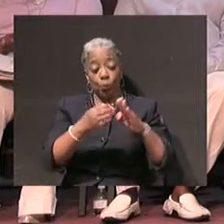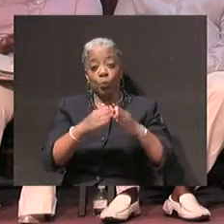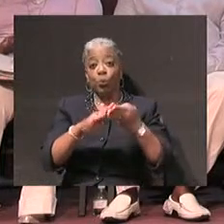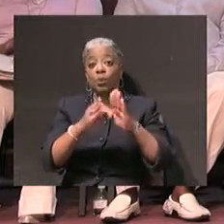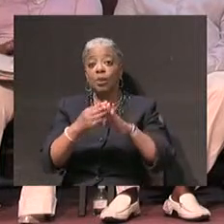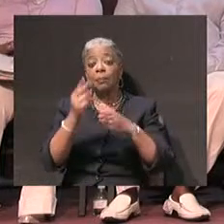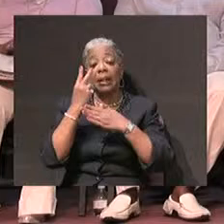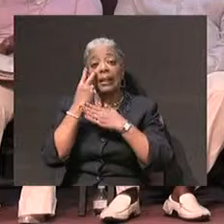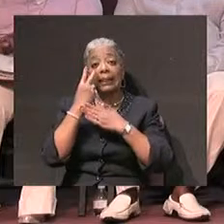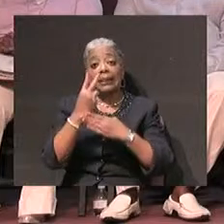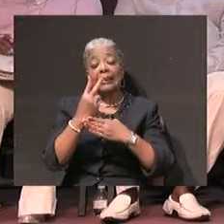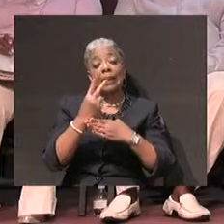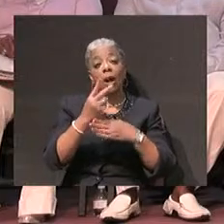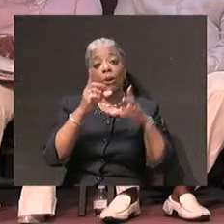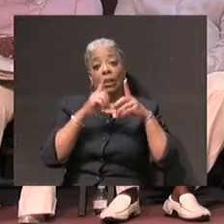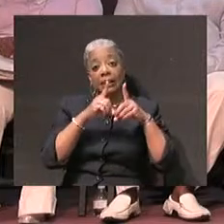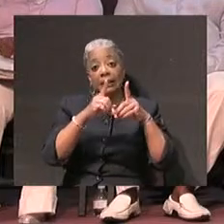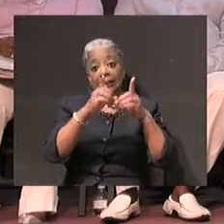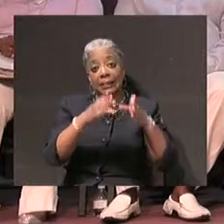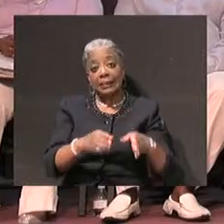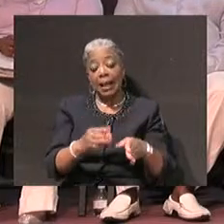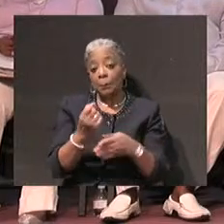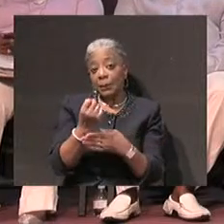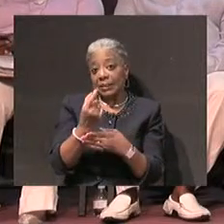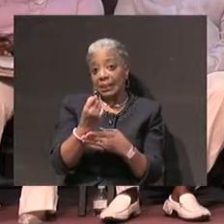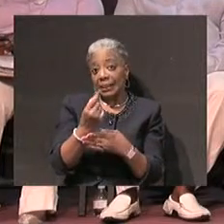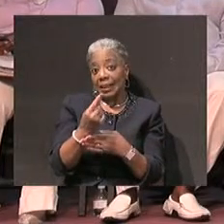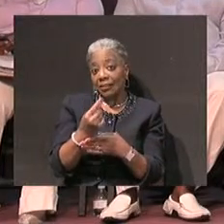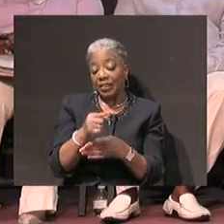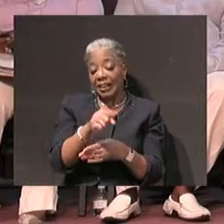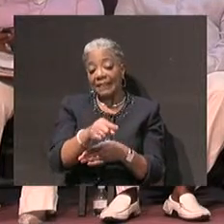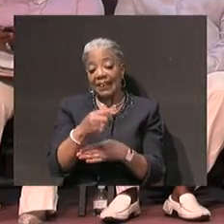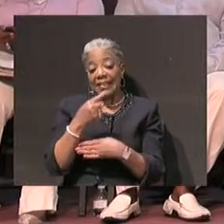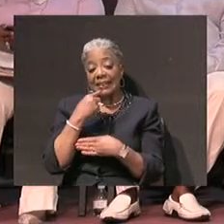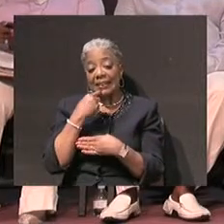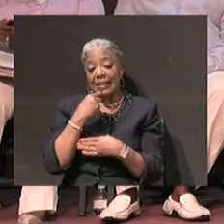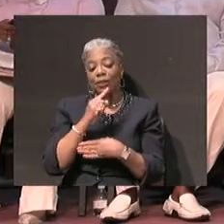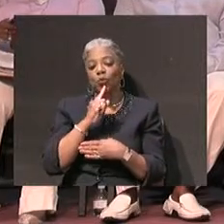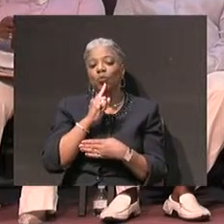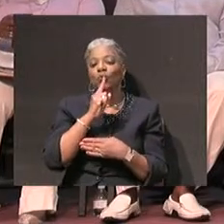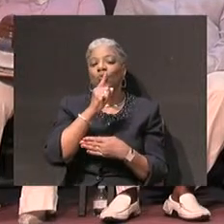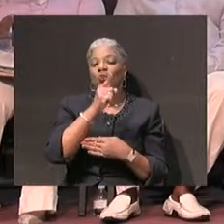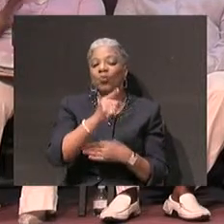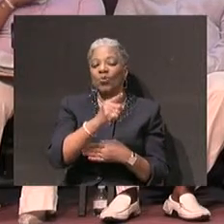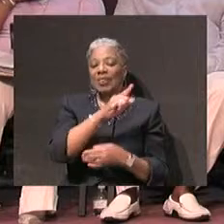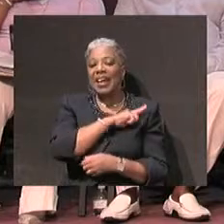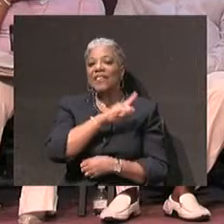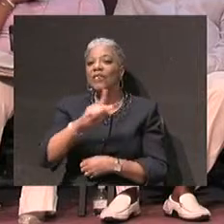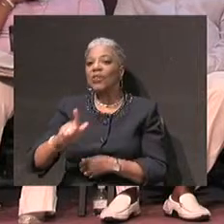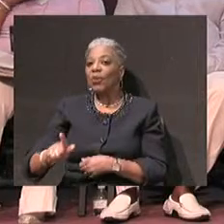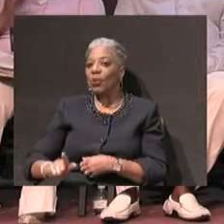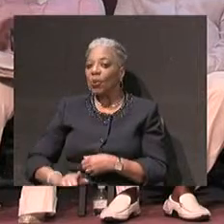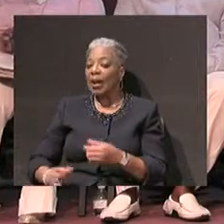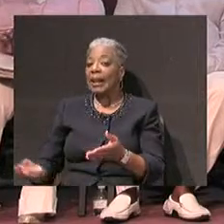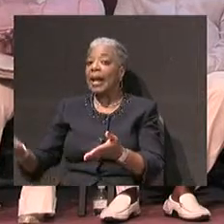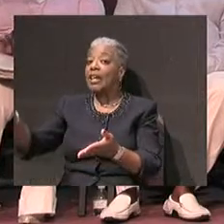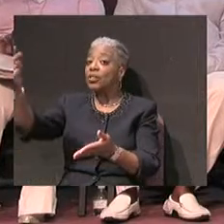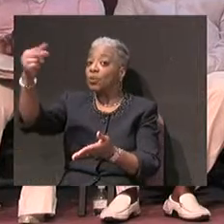and saying, it is true. The Lord has risen and has appeared to